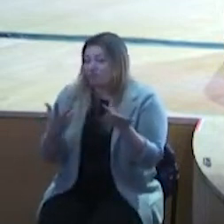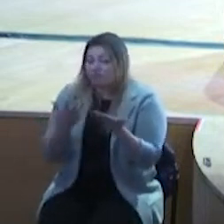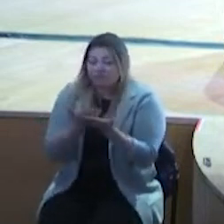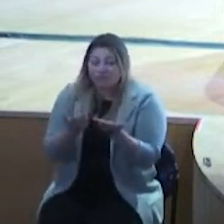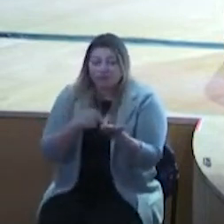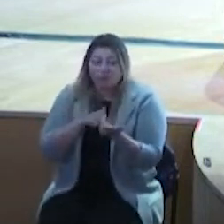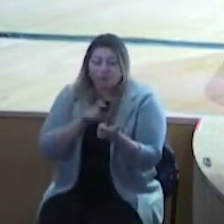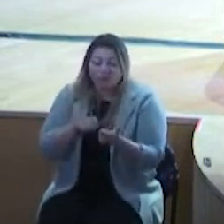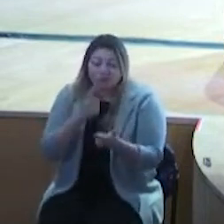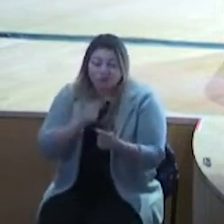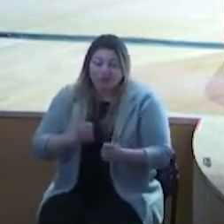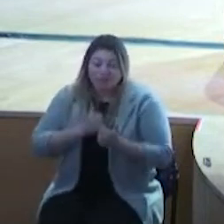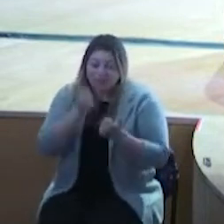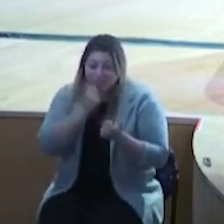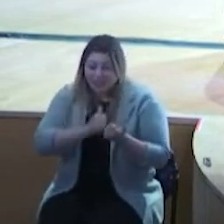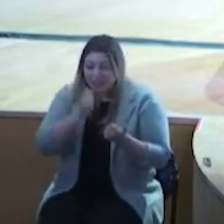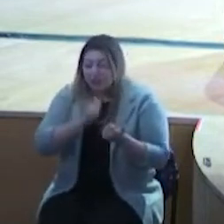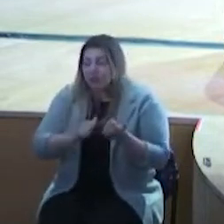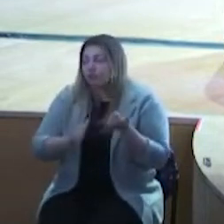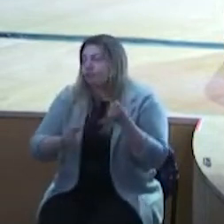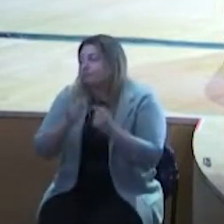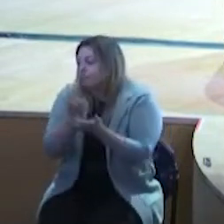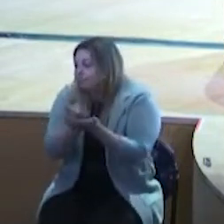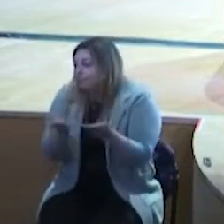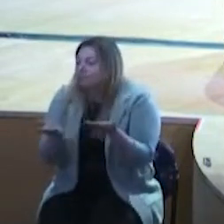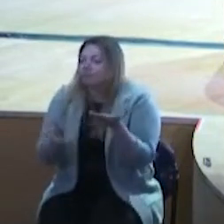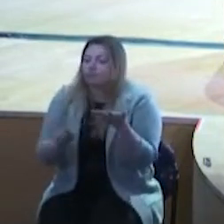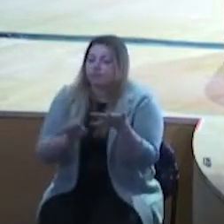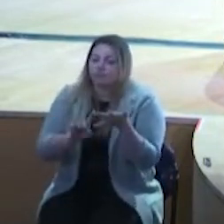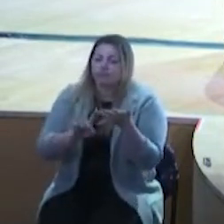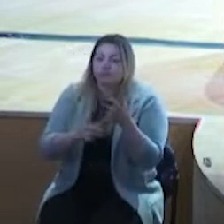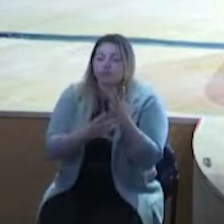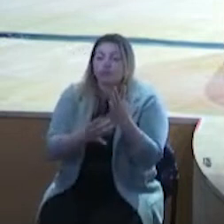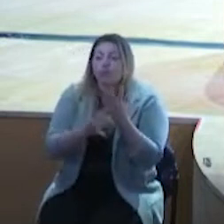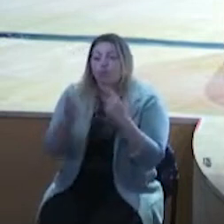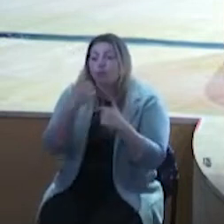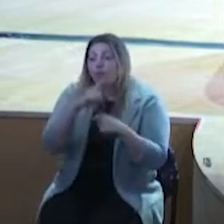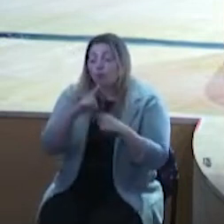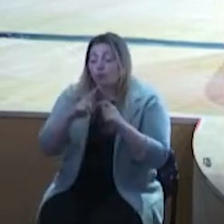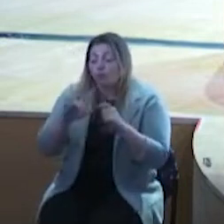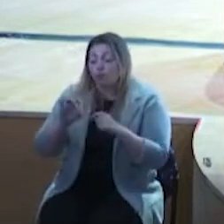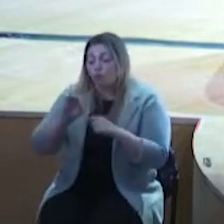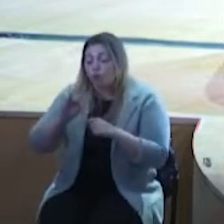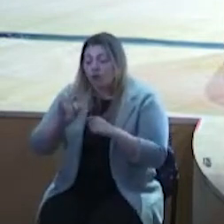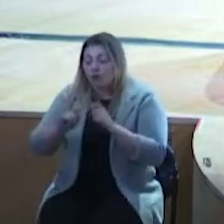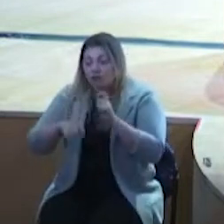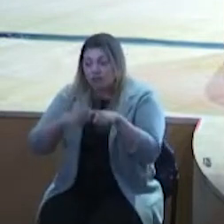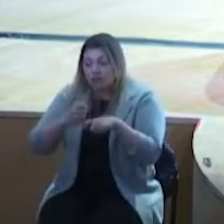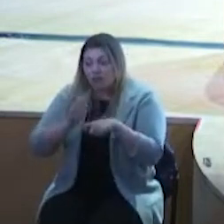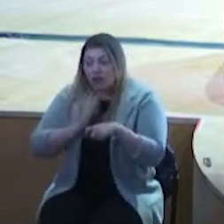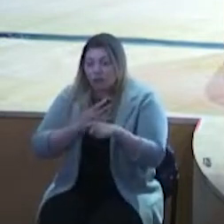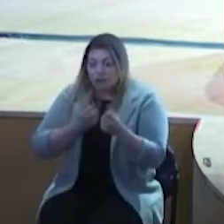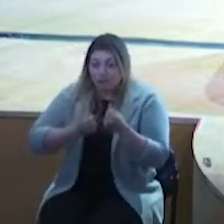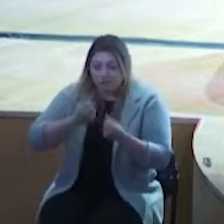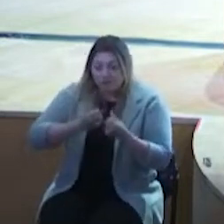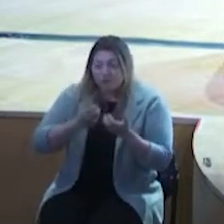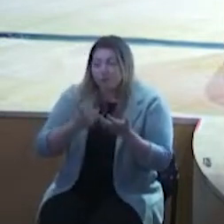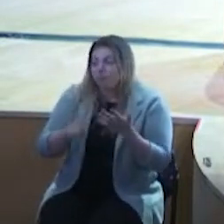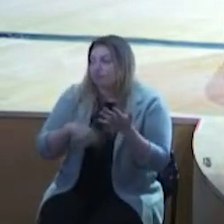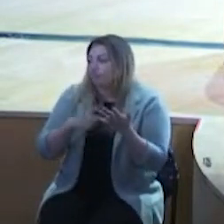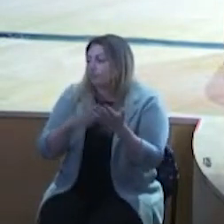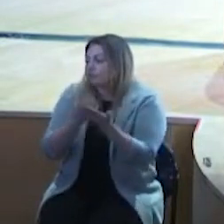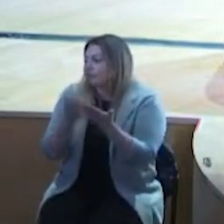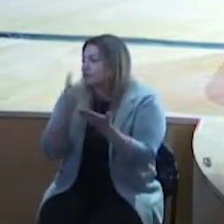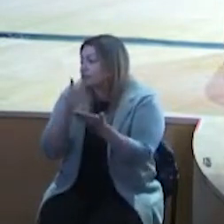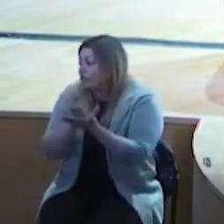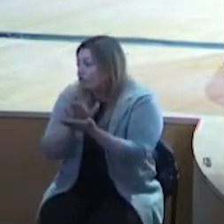day to day, car parts, oil for oil change on our vehicles, tires, supplies for